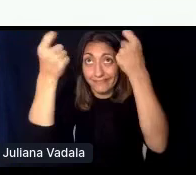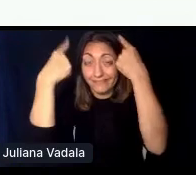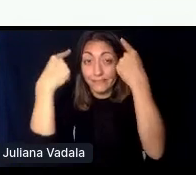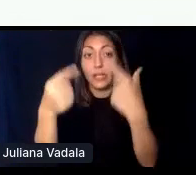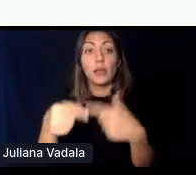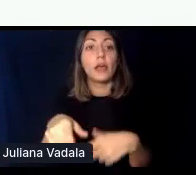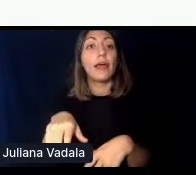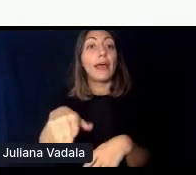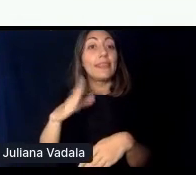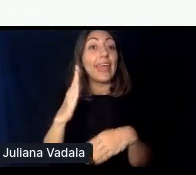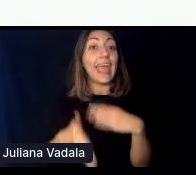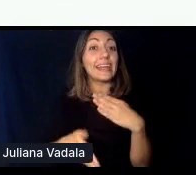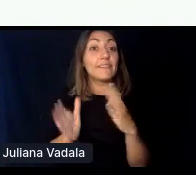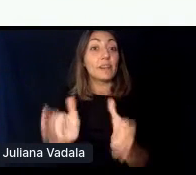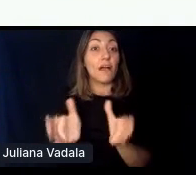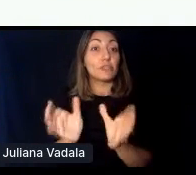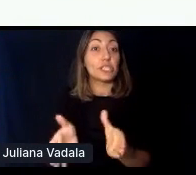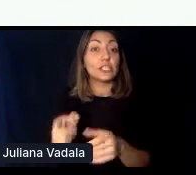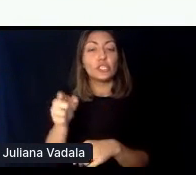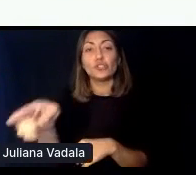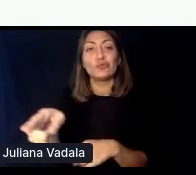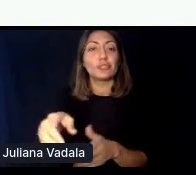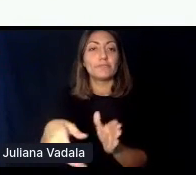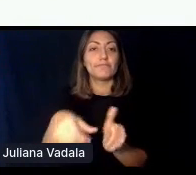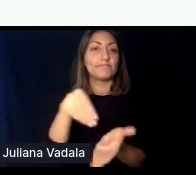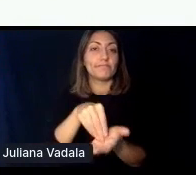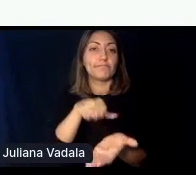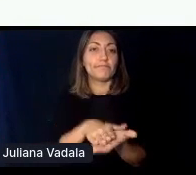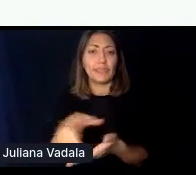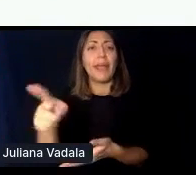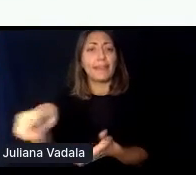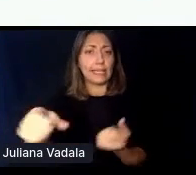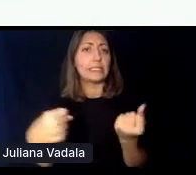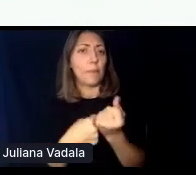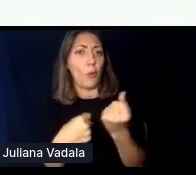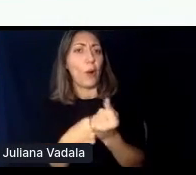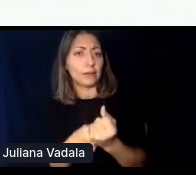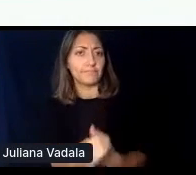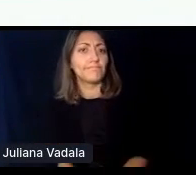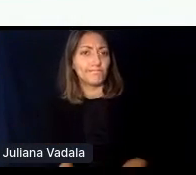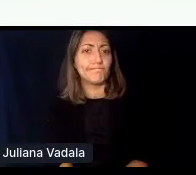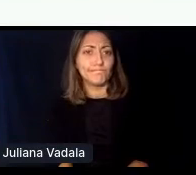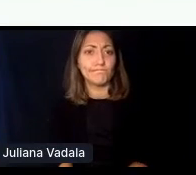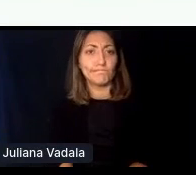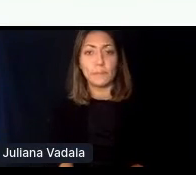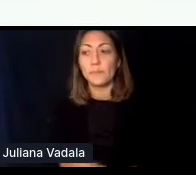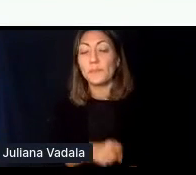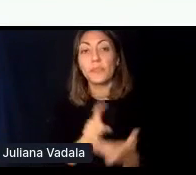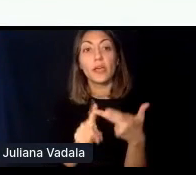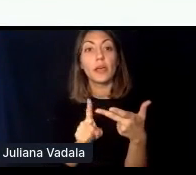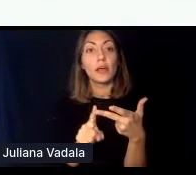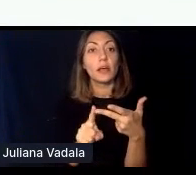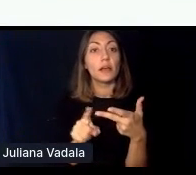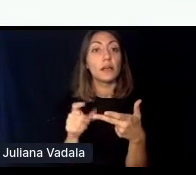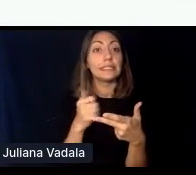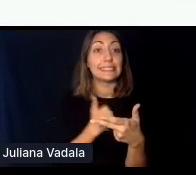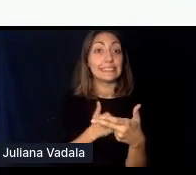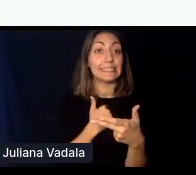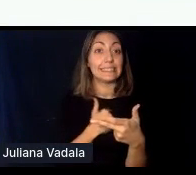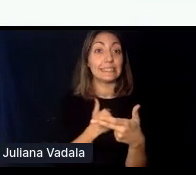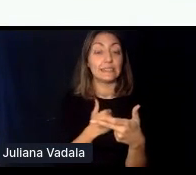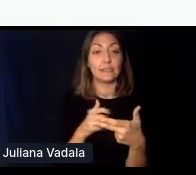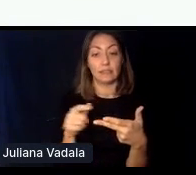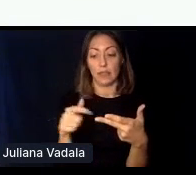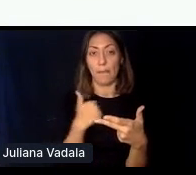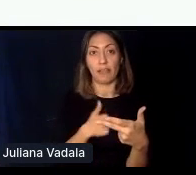supporter and move on after you finish reading the script. Option C, apologize and